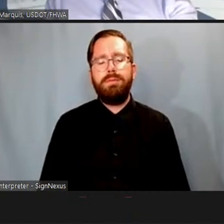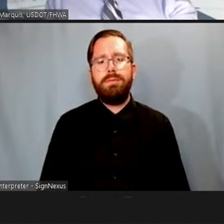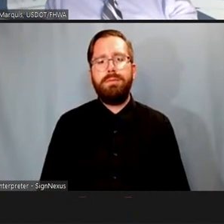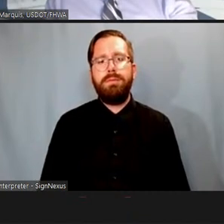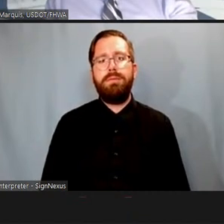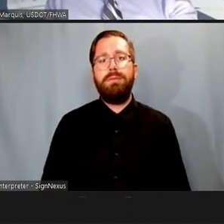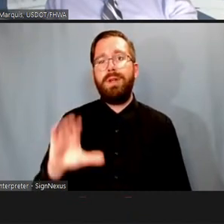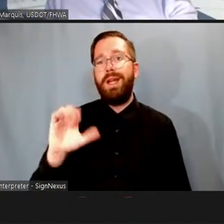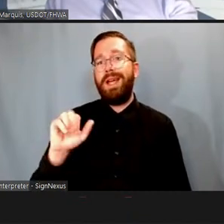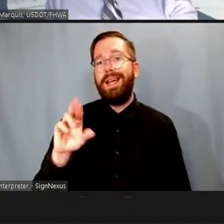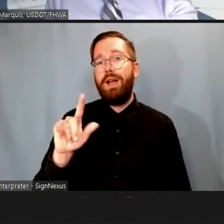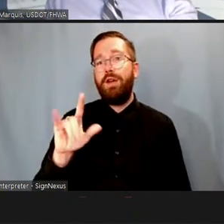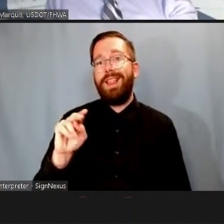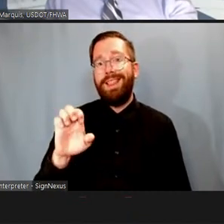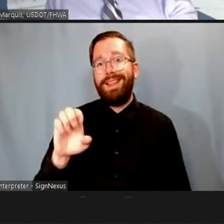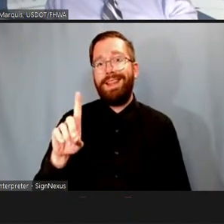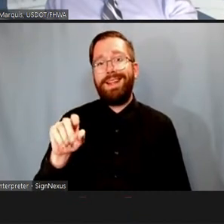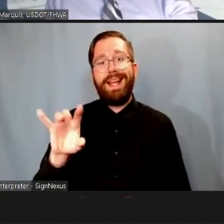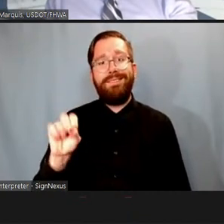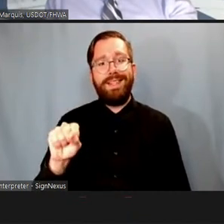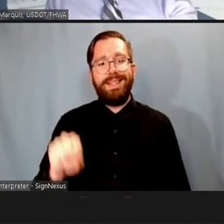carolyn davis